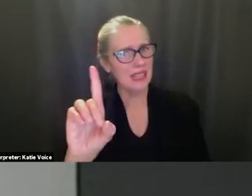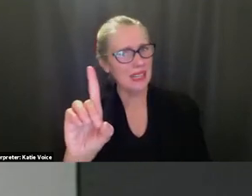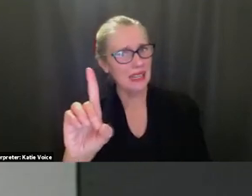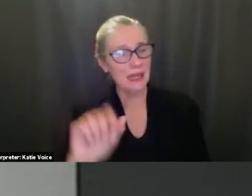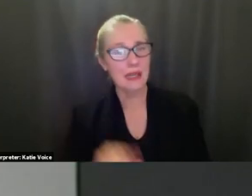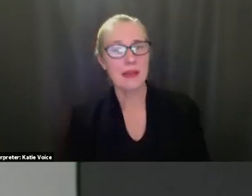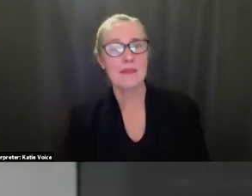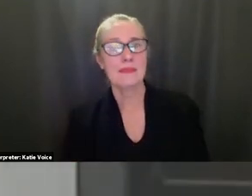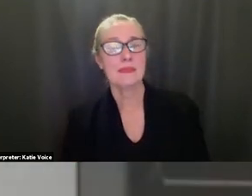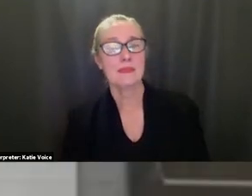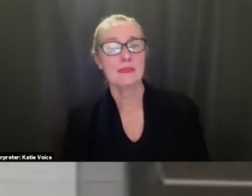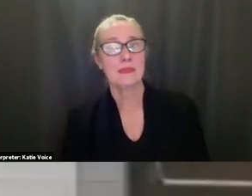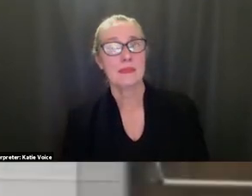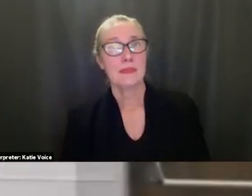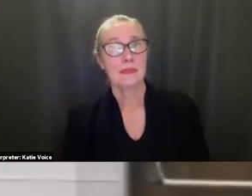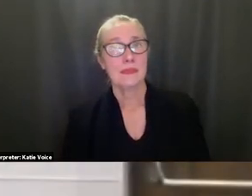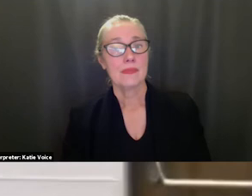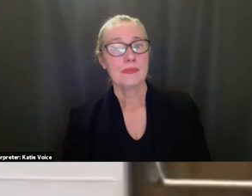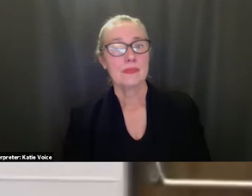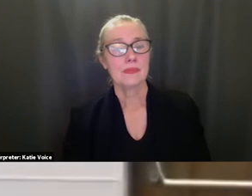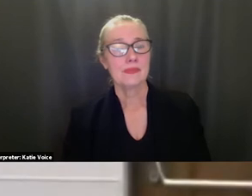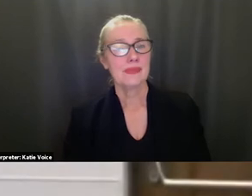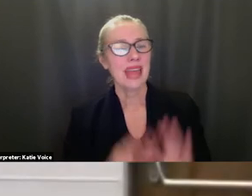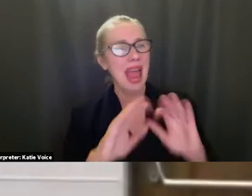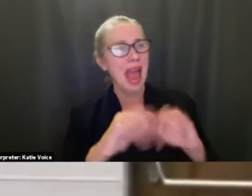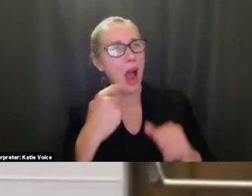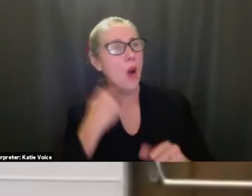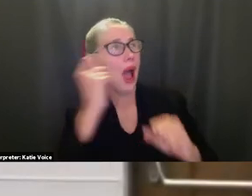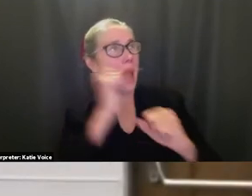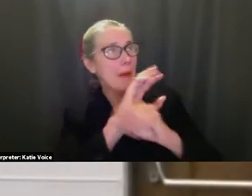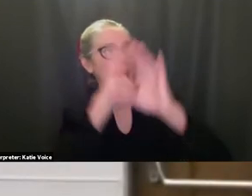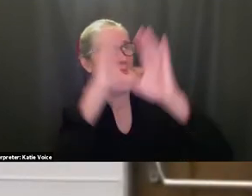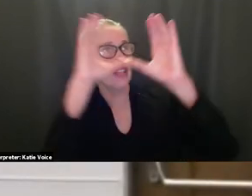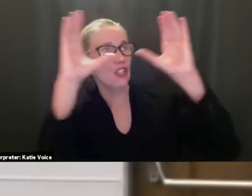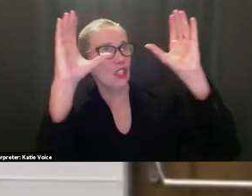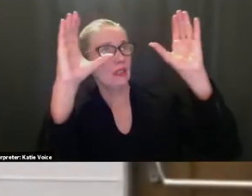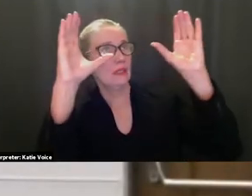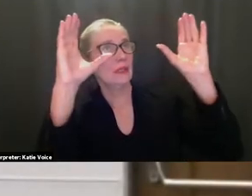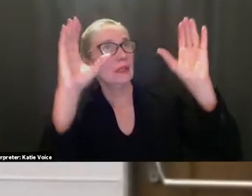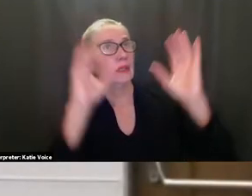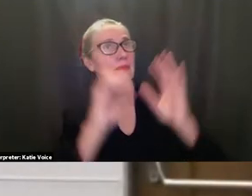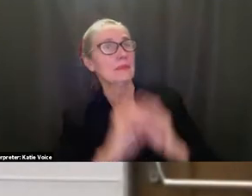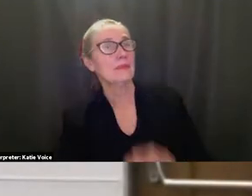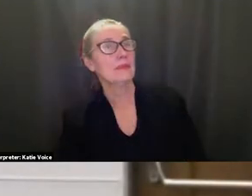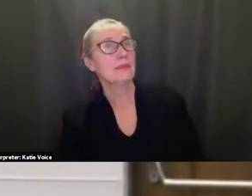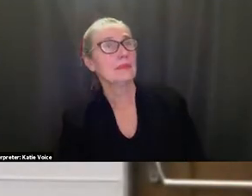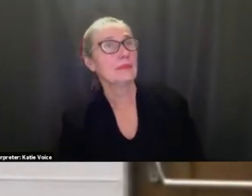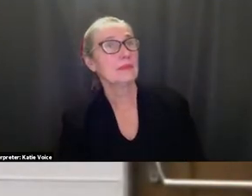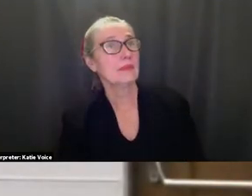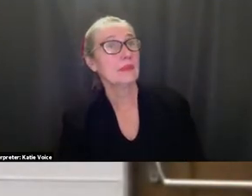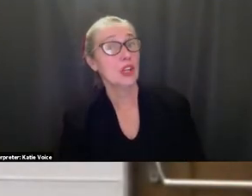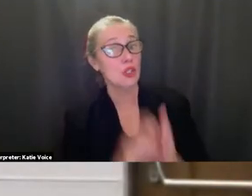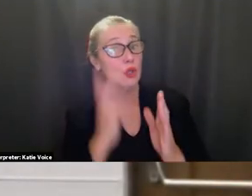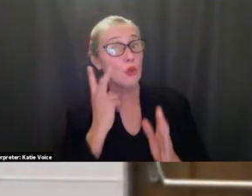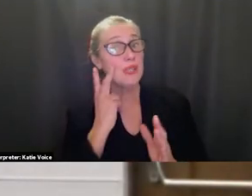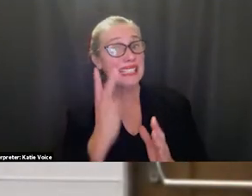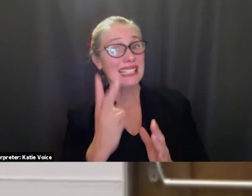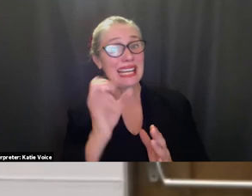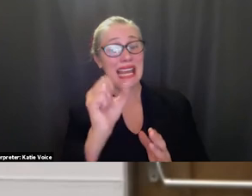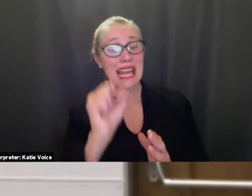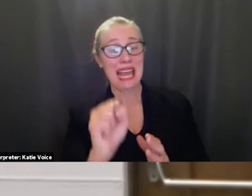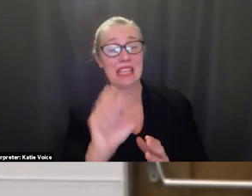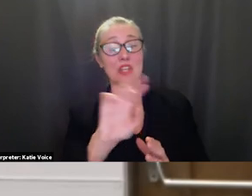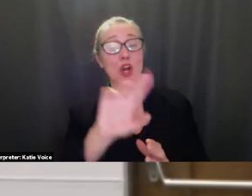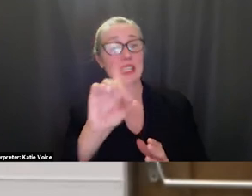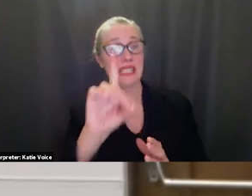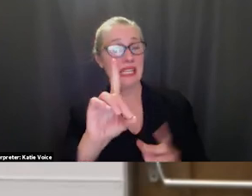in the way that i am imagining it the students would see the srd when they're coming and